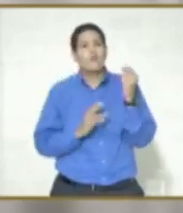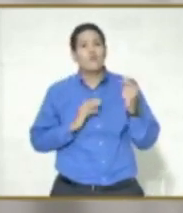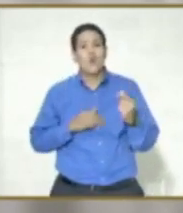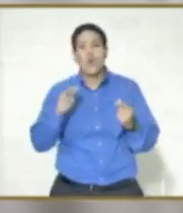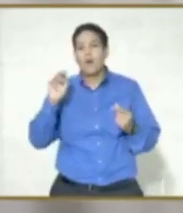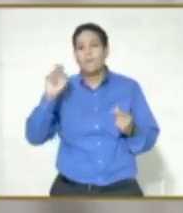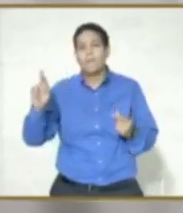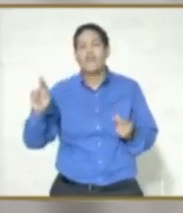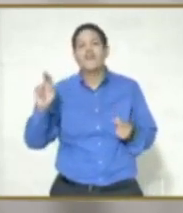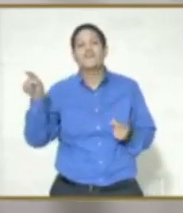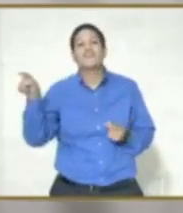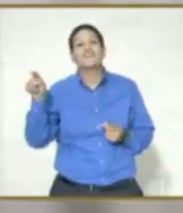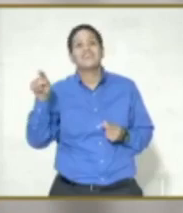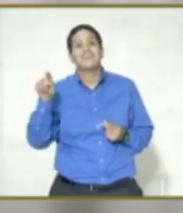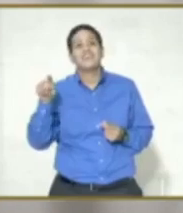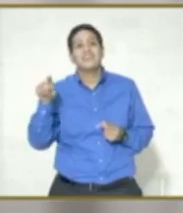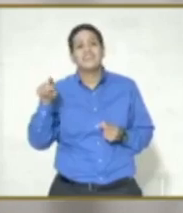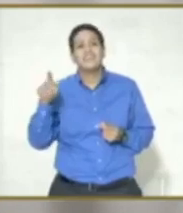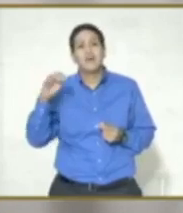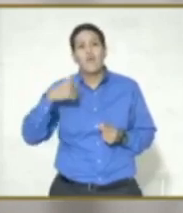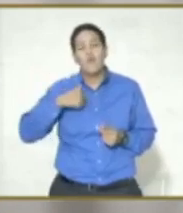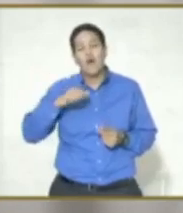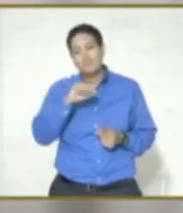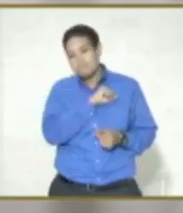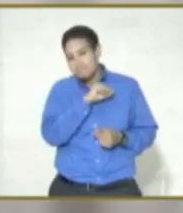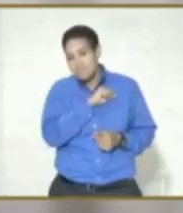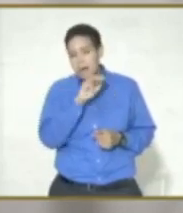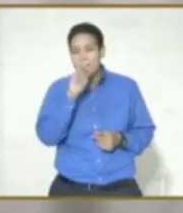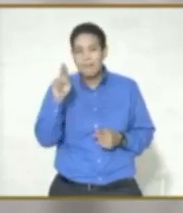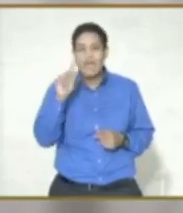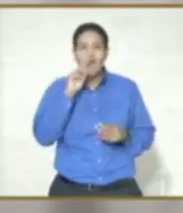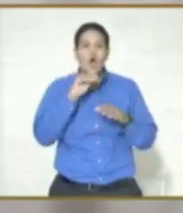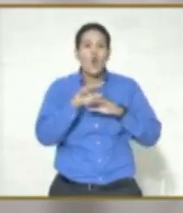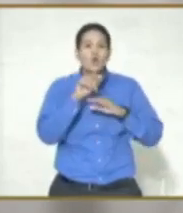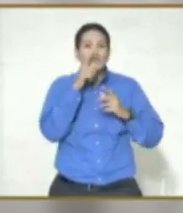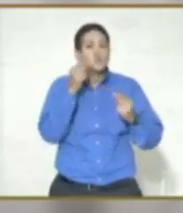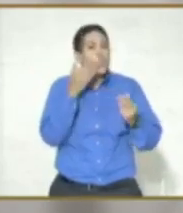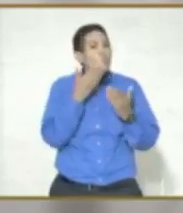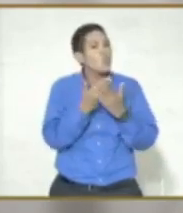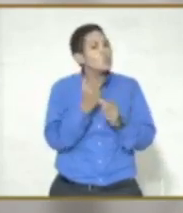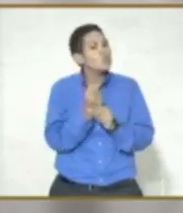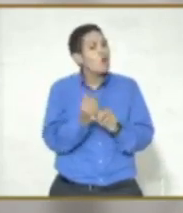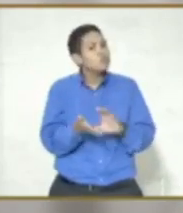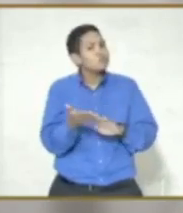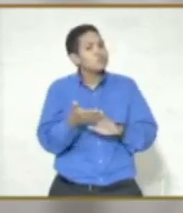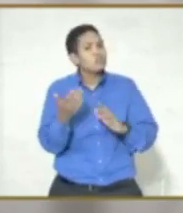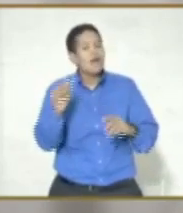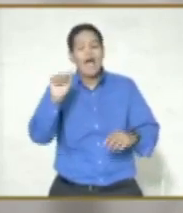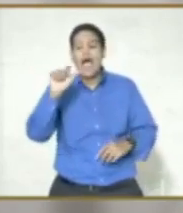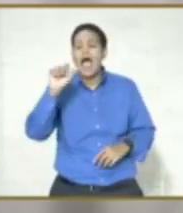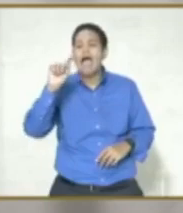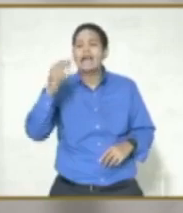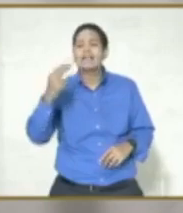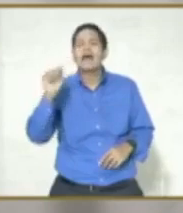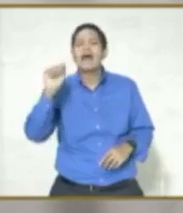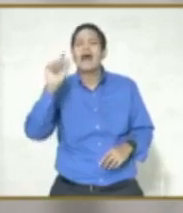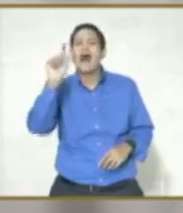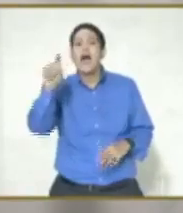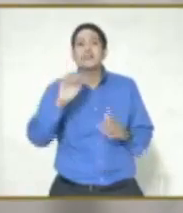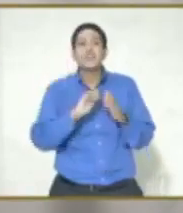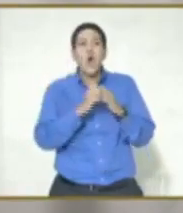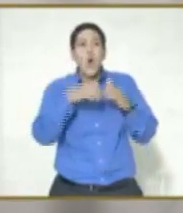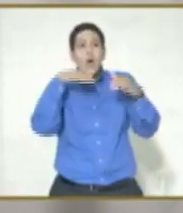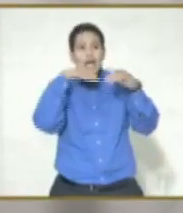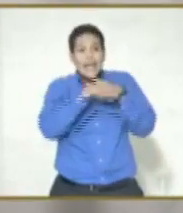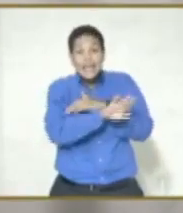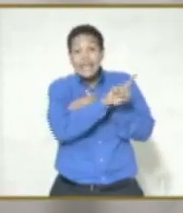Query Maud says wants to big up the mayor and councillors to continue to do a good job. Agatha is asking how she can get into the